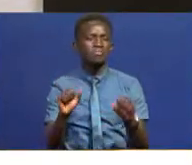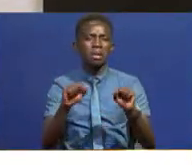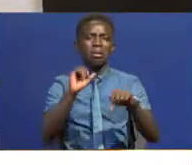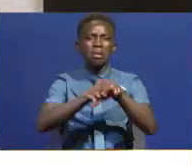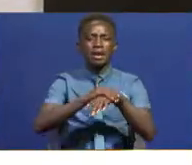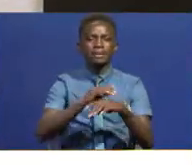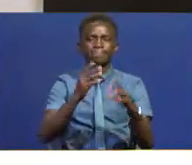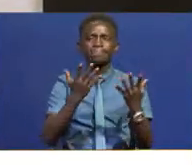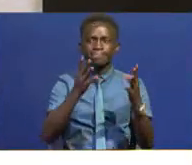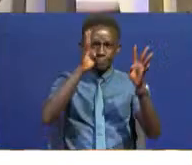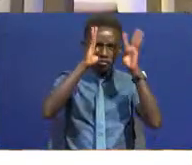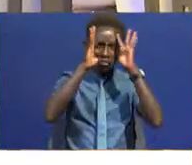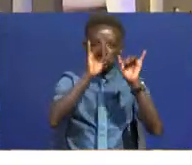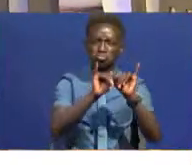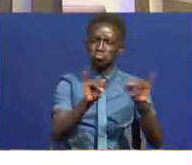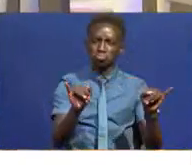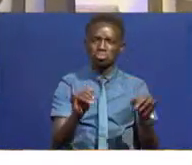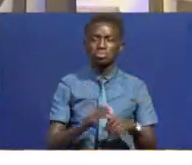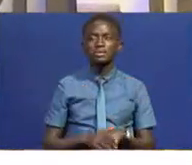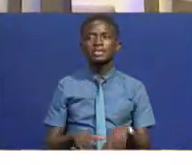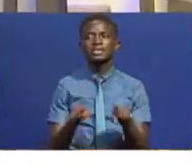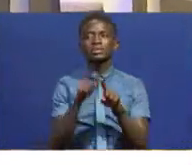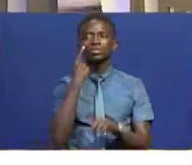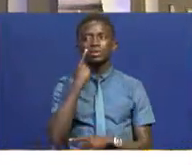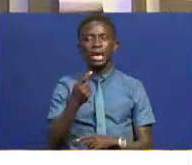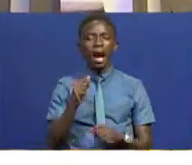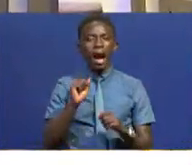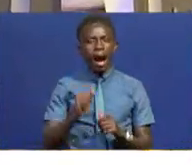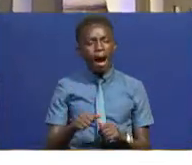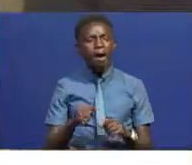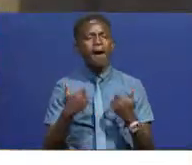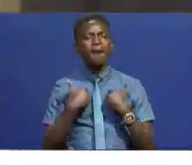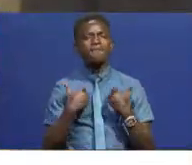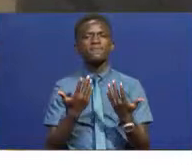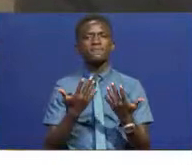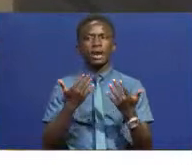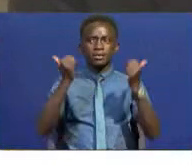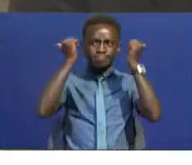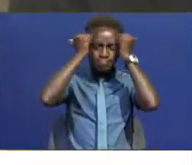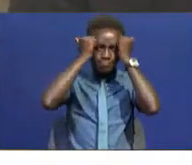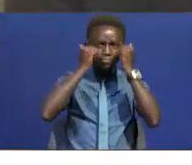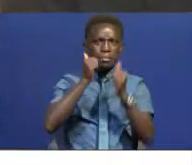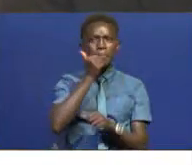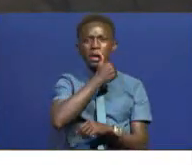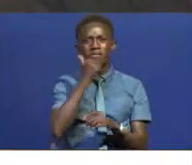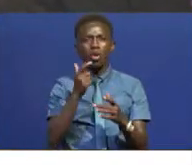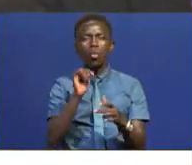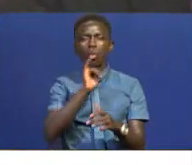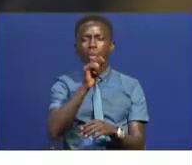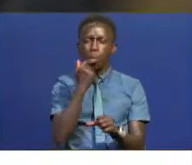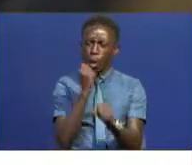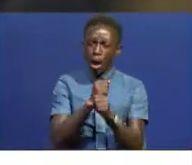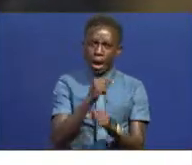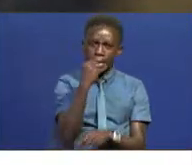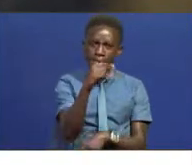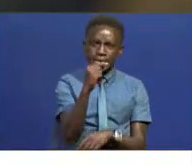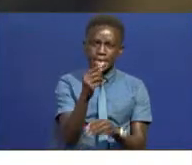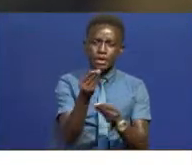will bring together government, academia, private sector and youth-led groups working in the green economy in the